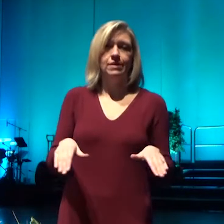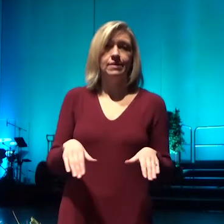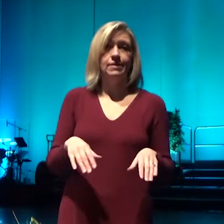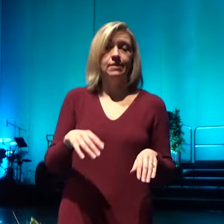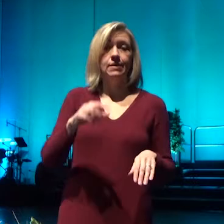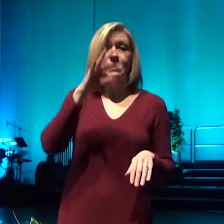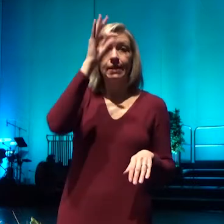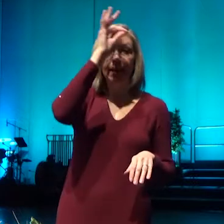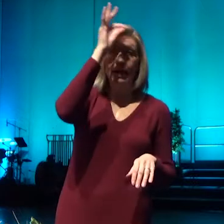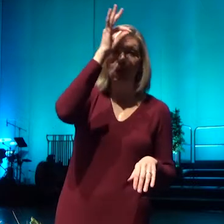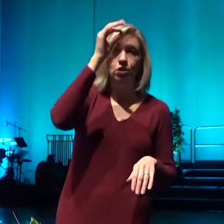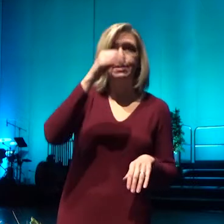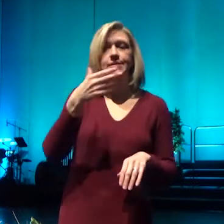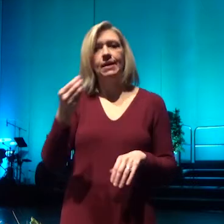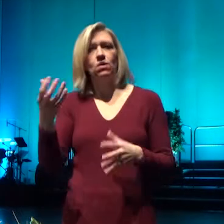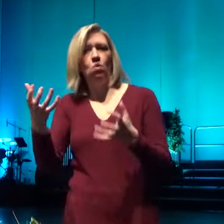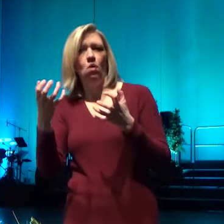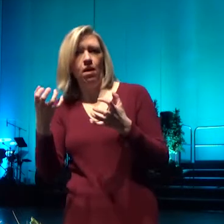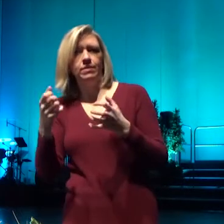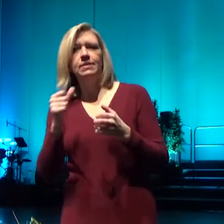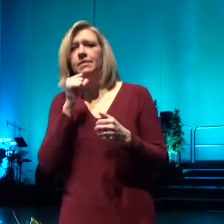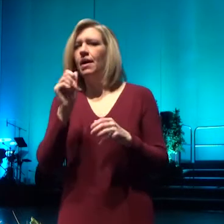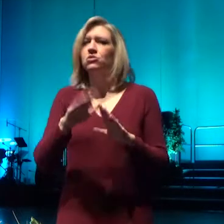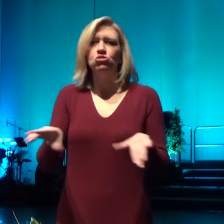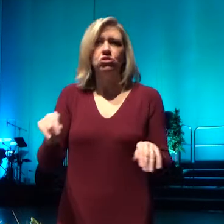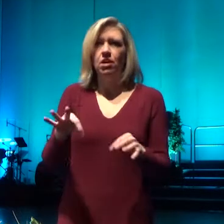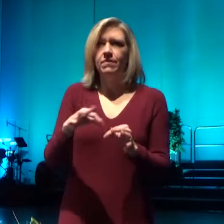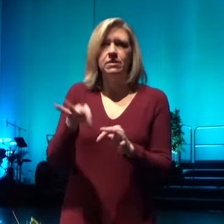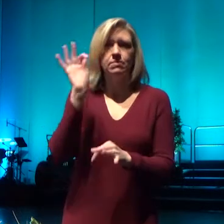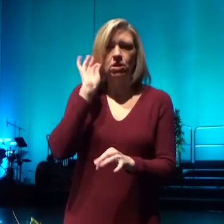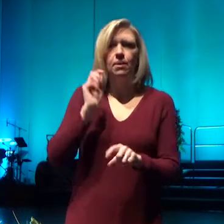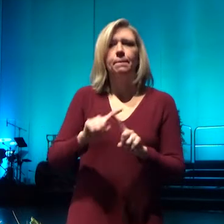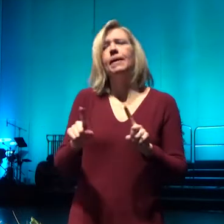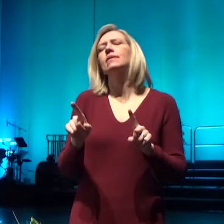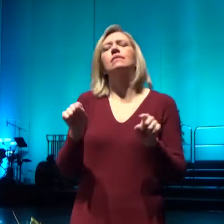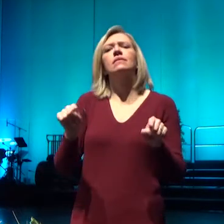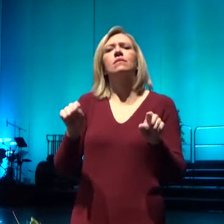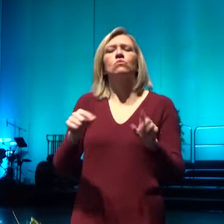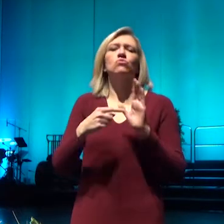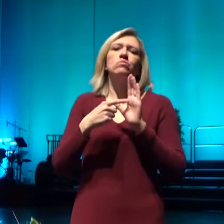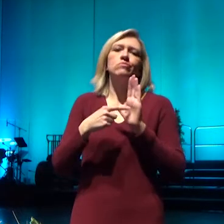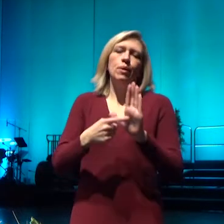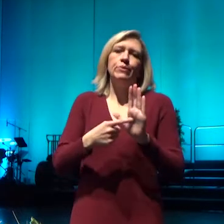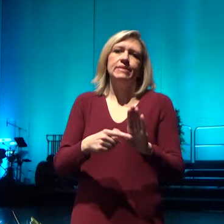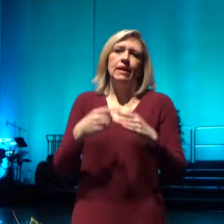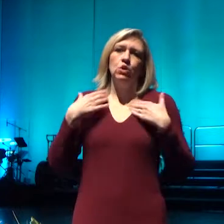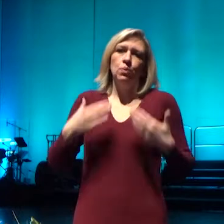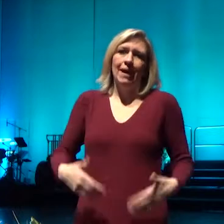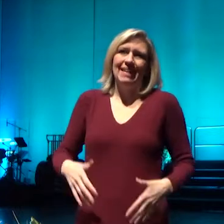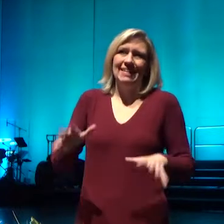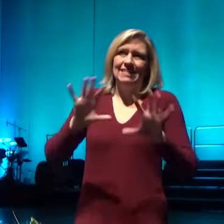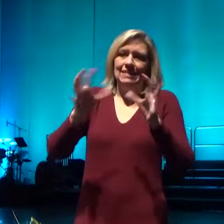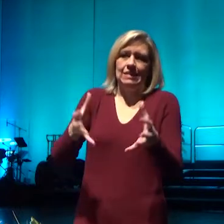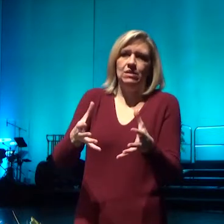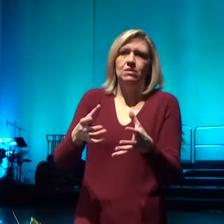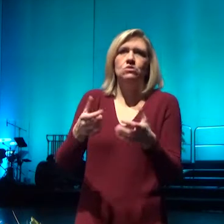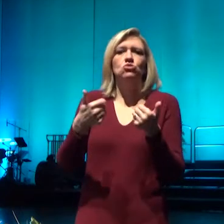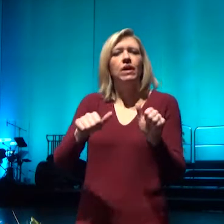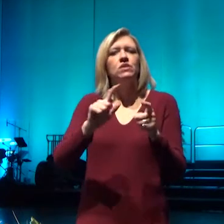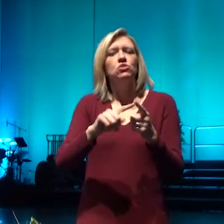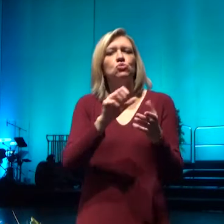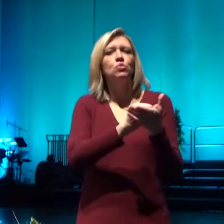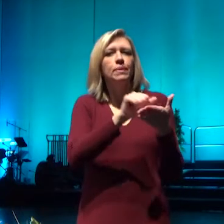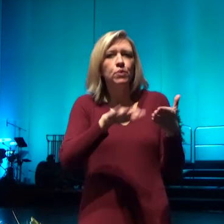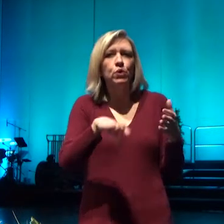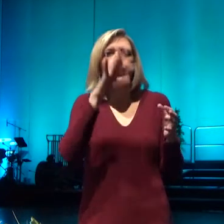not the children of the Spirit, but the children of humanity. He seeks to protect them, the purpose of the Spirit, to remove ignorance, to